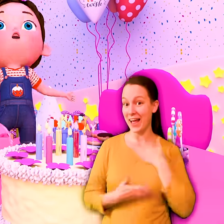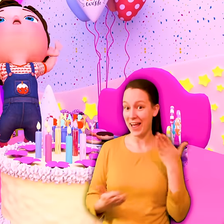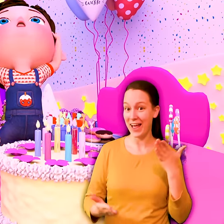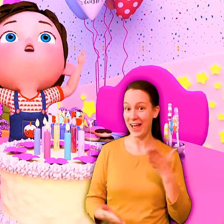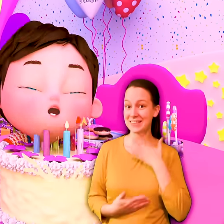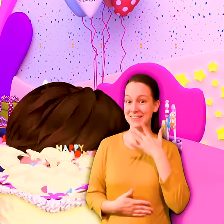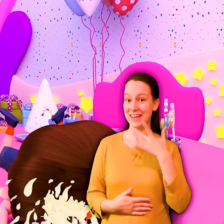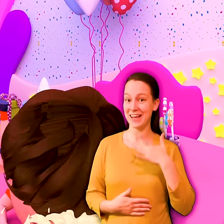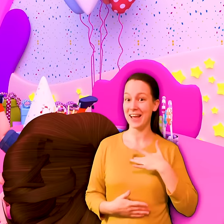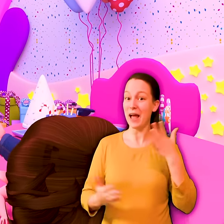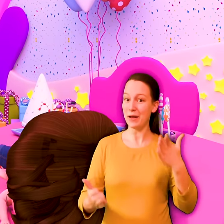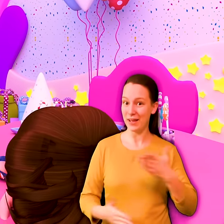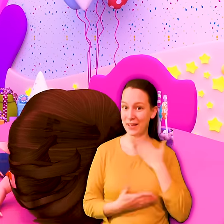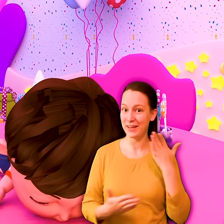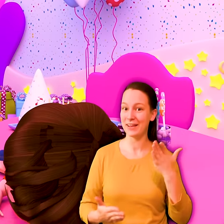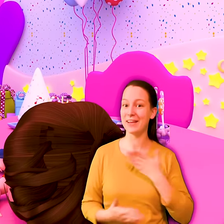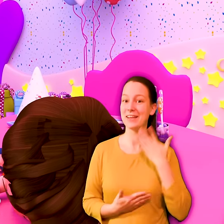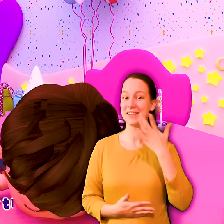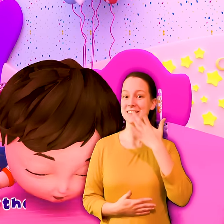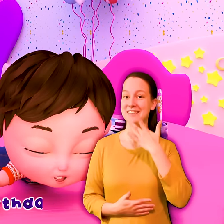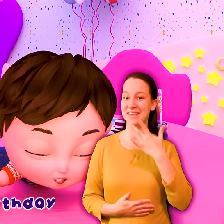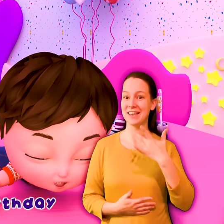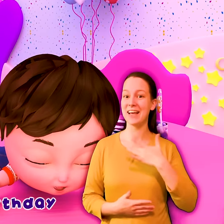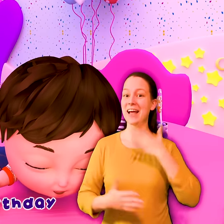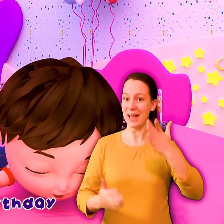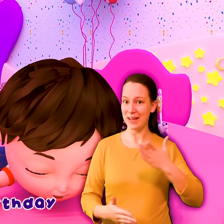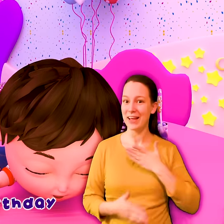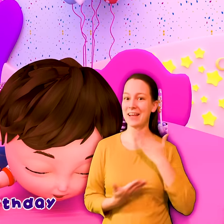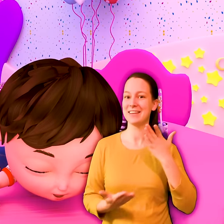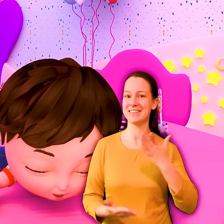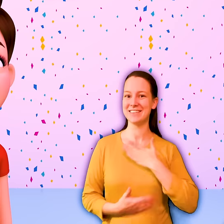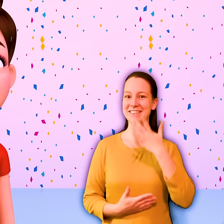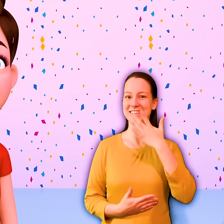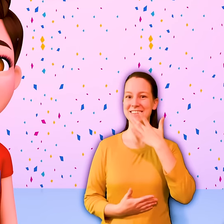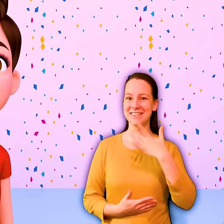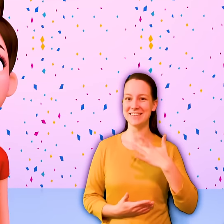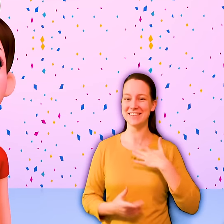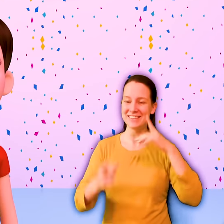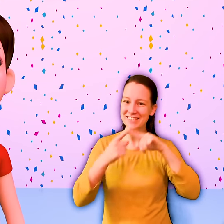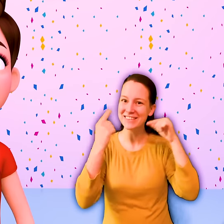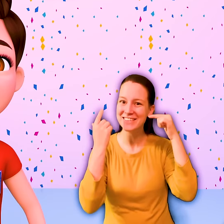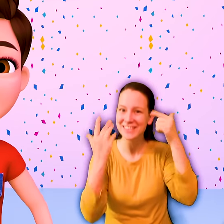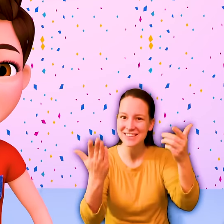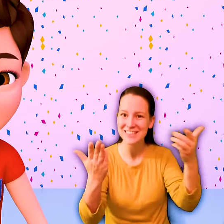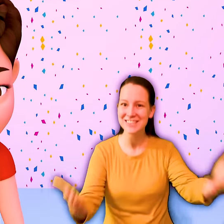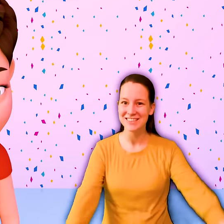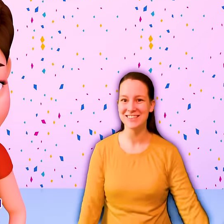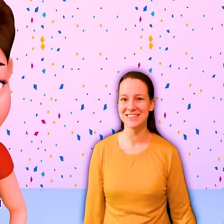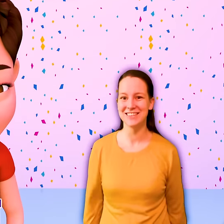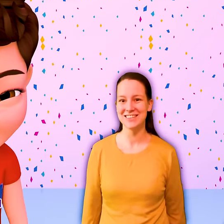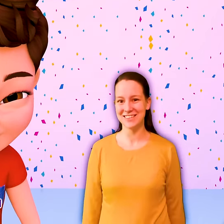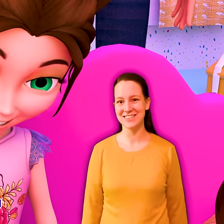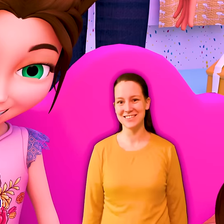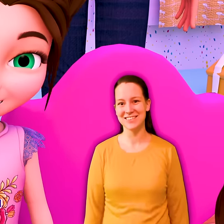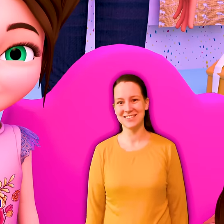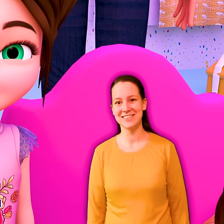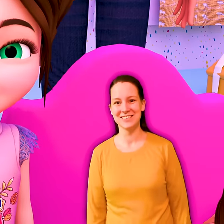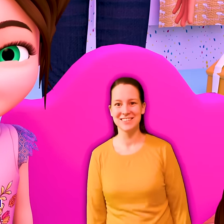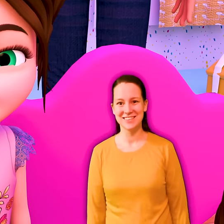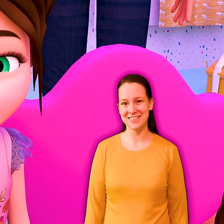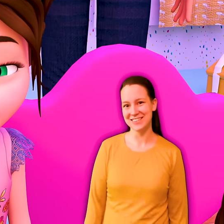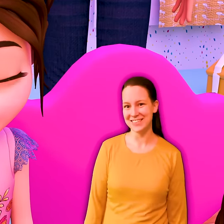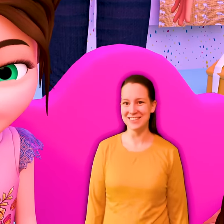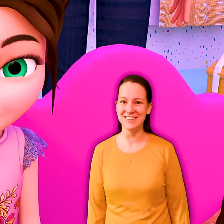happy birthday happy birthday happy birthday to you